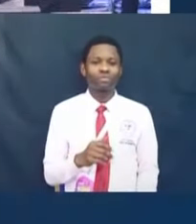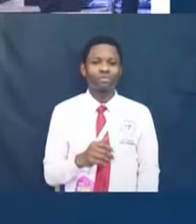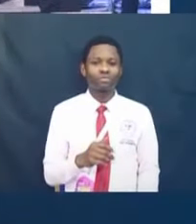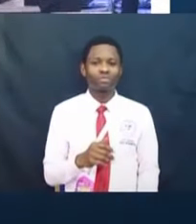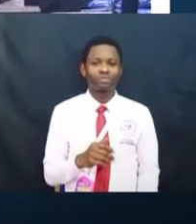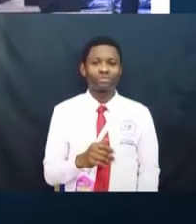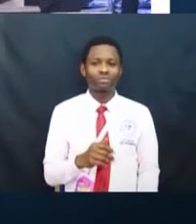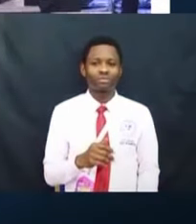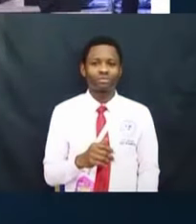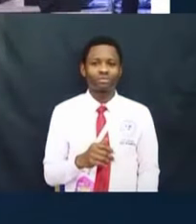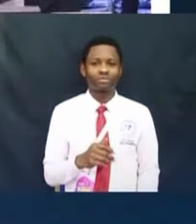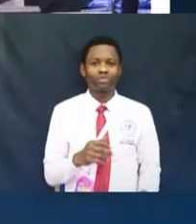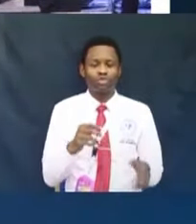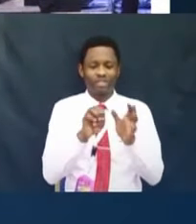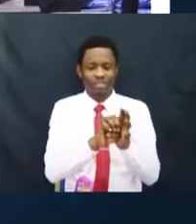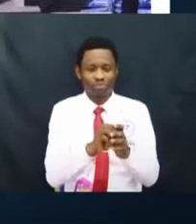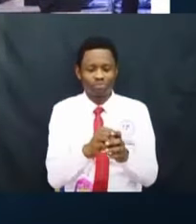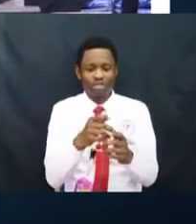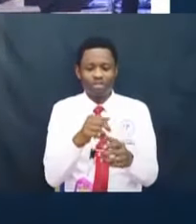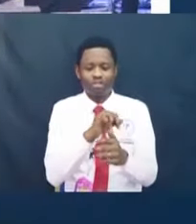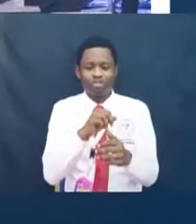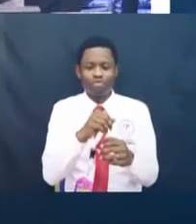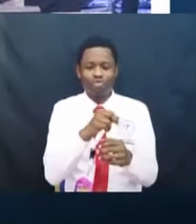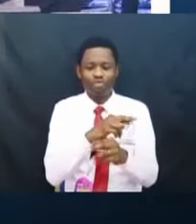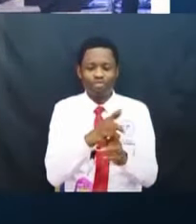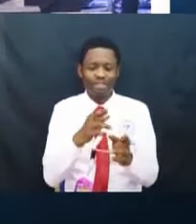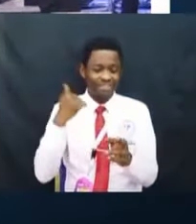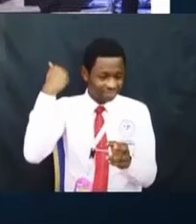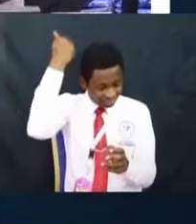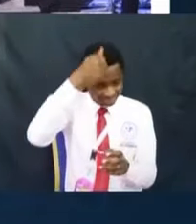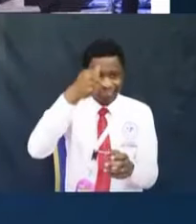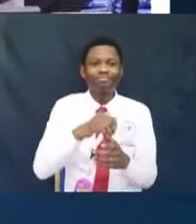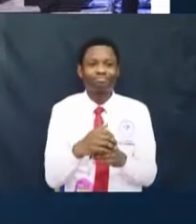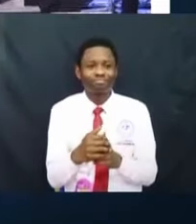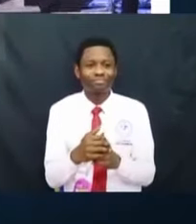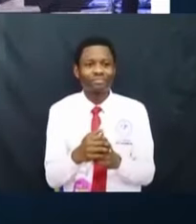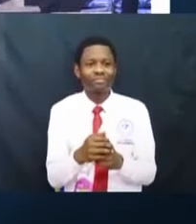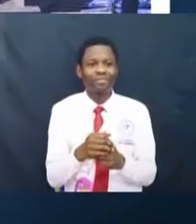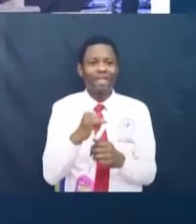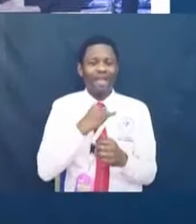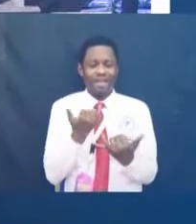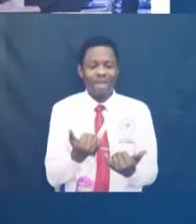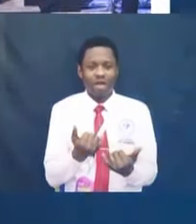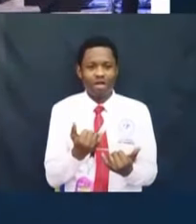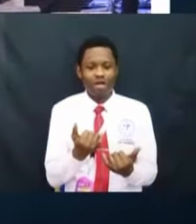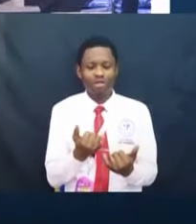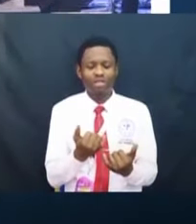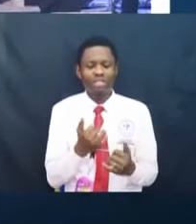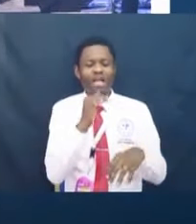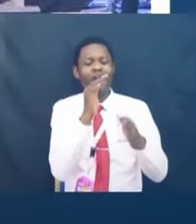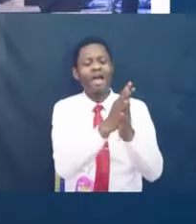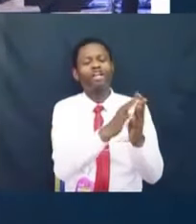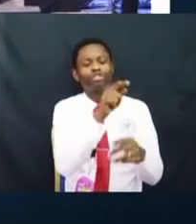You're going to be ordained. And I require you in the presence of God and of the Holy